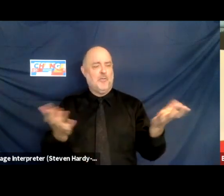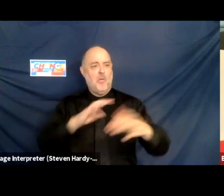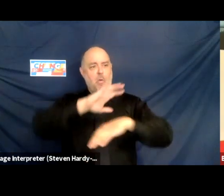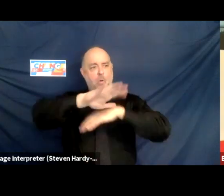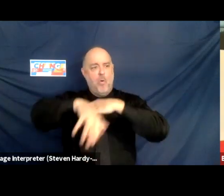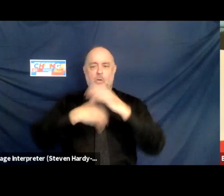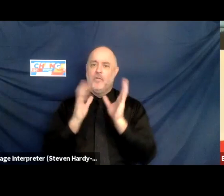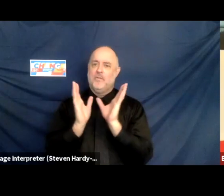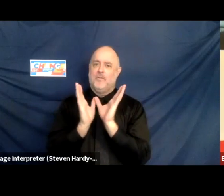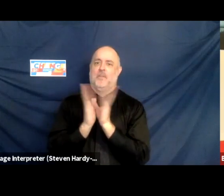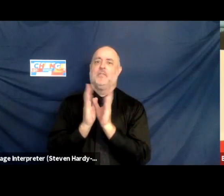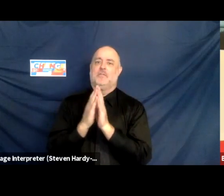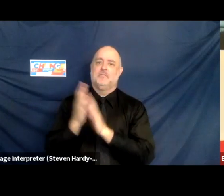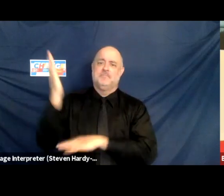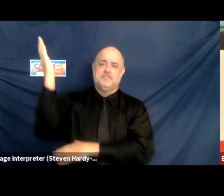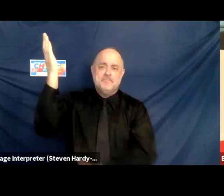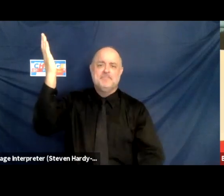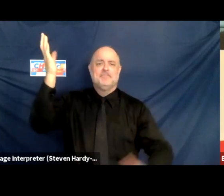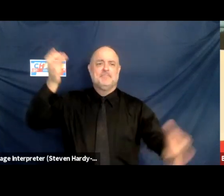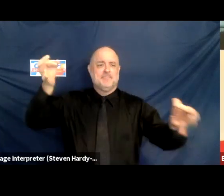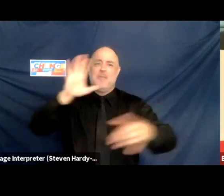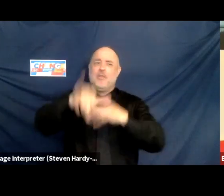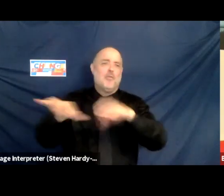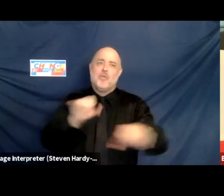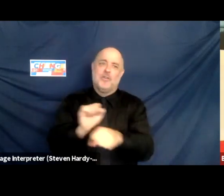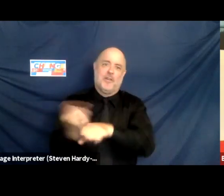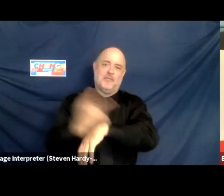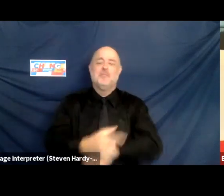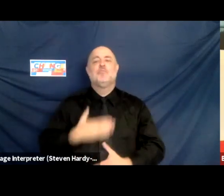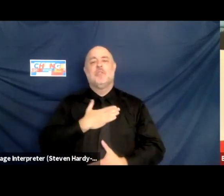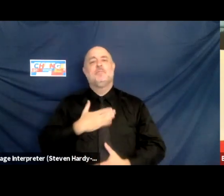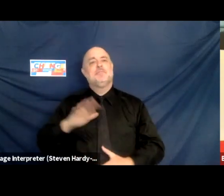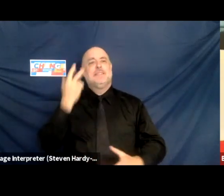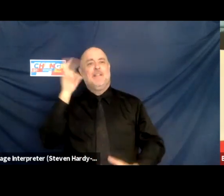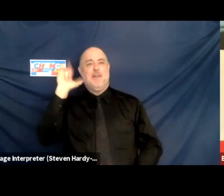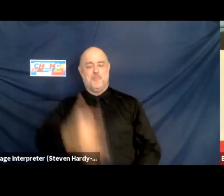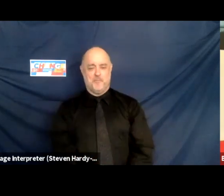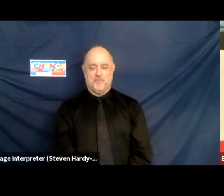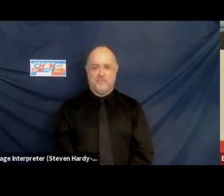session and everything you're doing on the Hill. See you later.